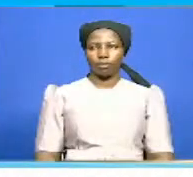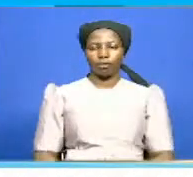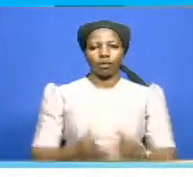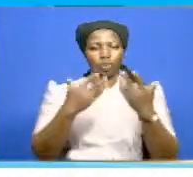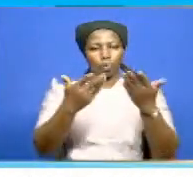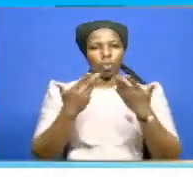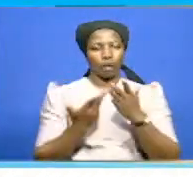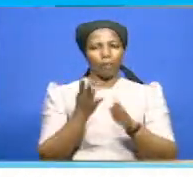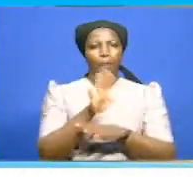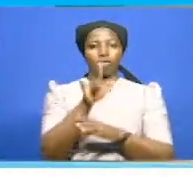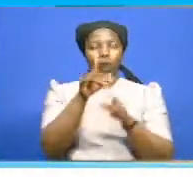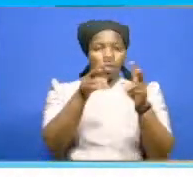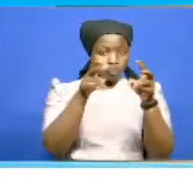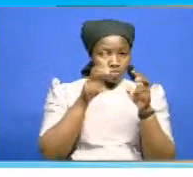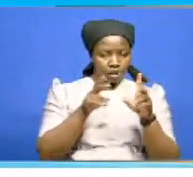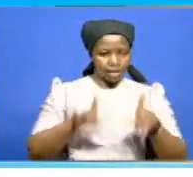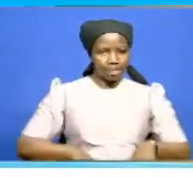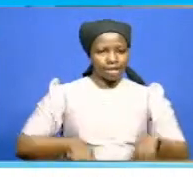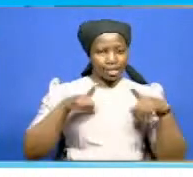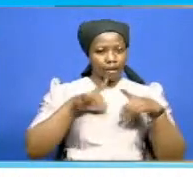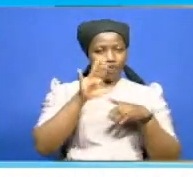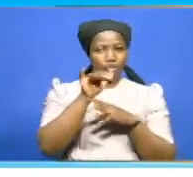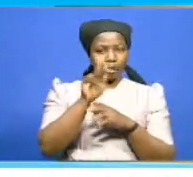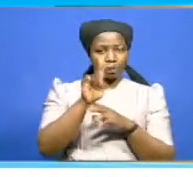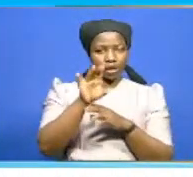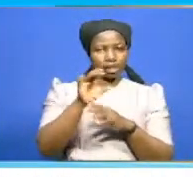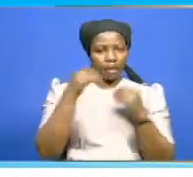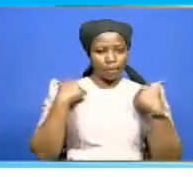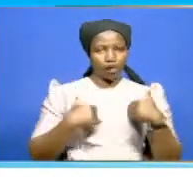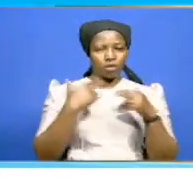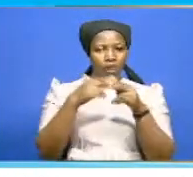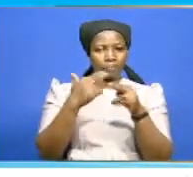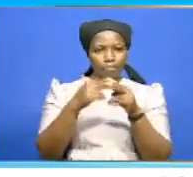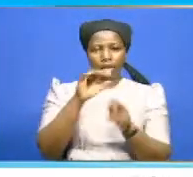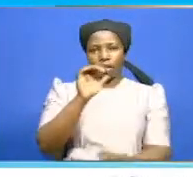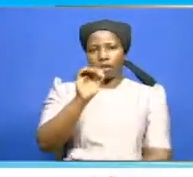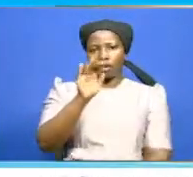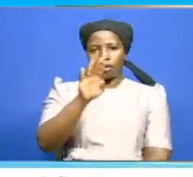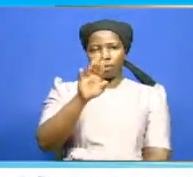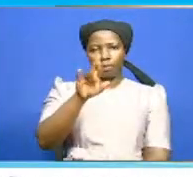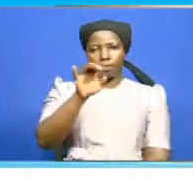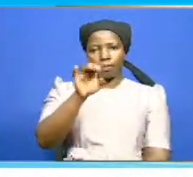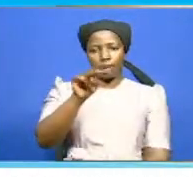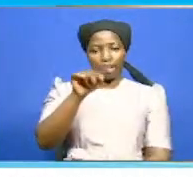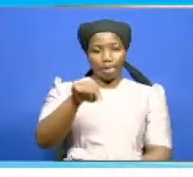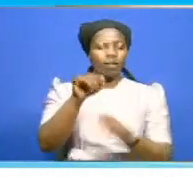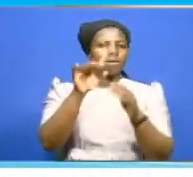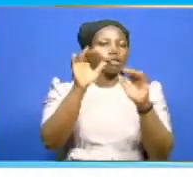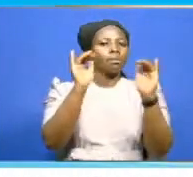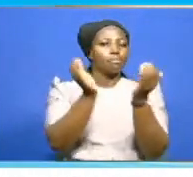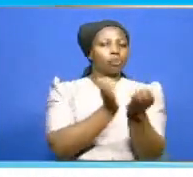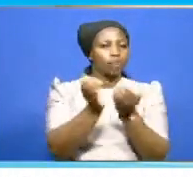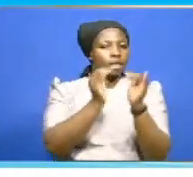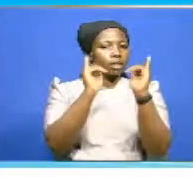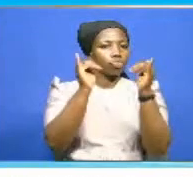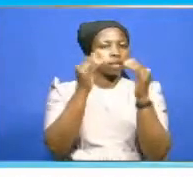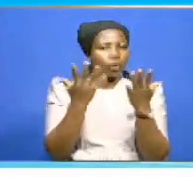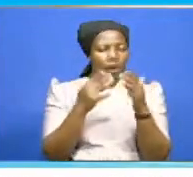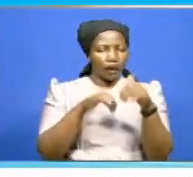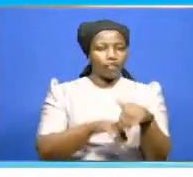Welcome back. You're watching us live from Broadcasting House. O'Brien, Kimani is my name, and this is NewsCheck, where we are keeping tabs of different